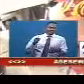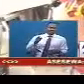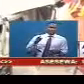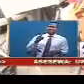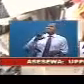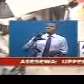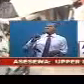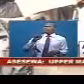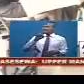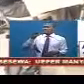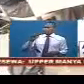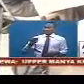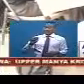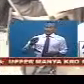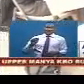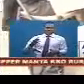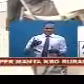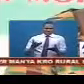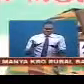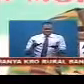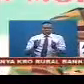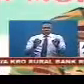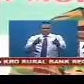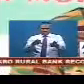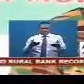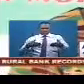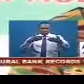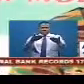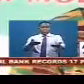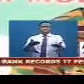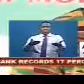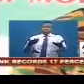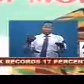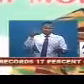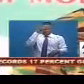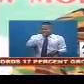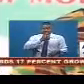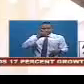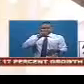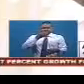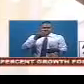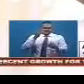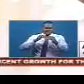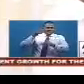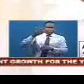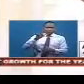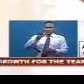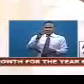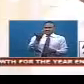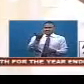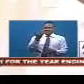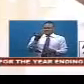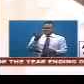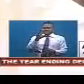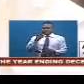Icasa 2013 is also to create opportunities that will define the continent's priorities beyond the 2015